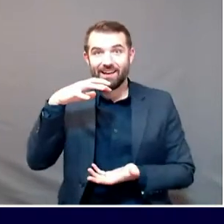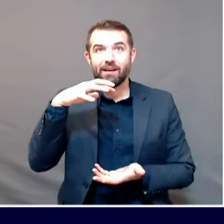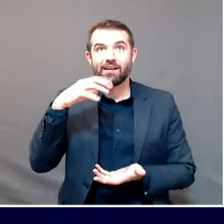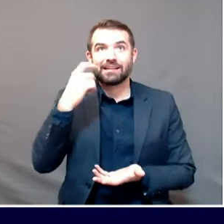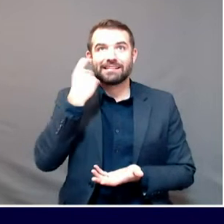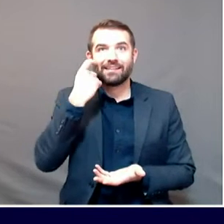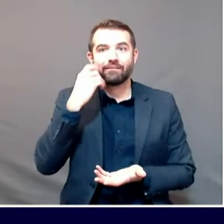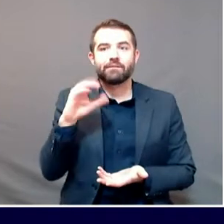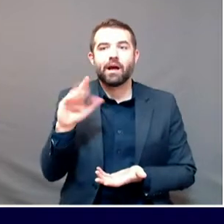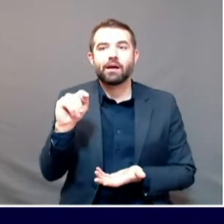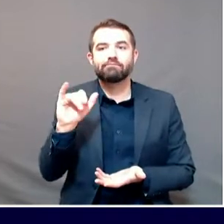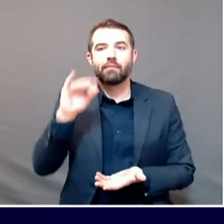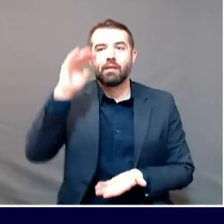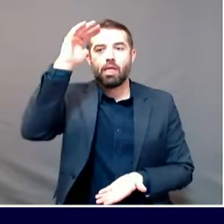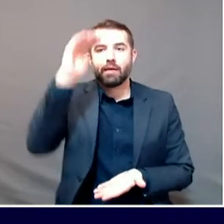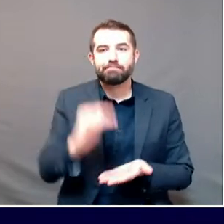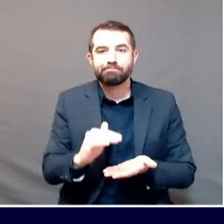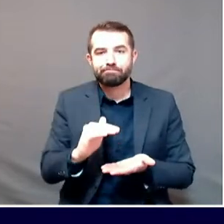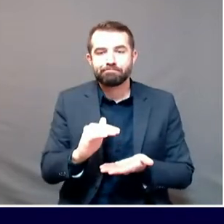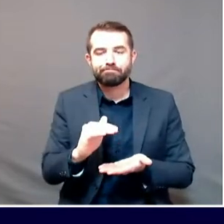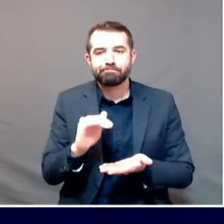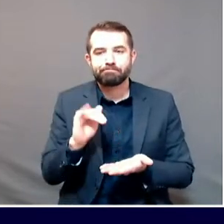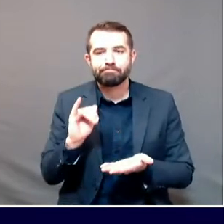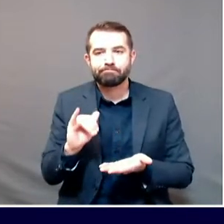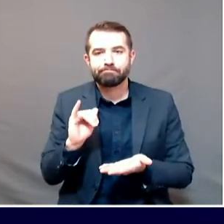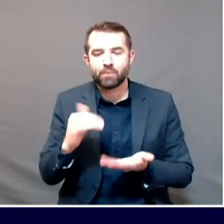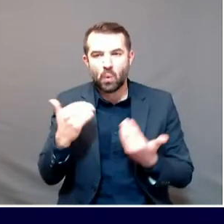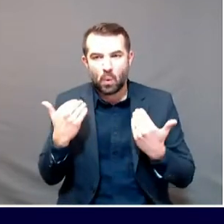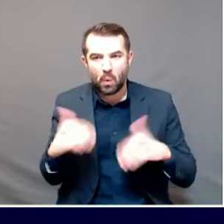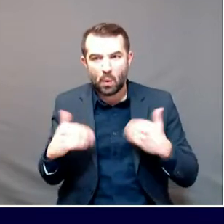been lowered significantly from